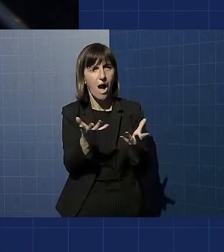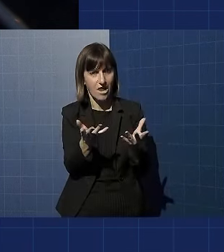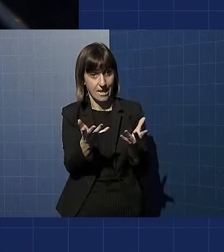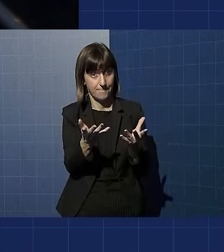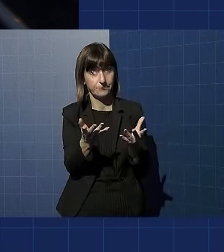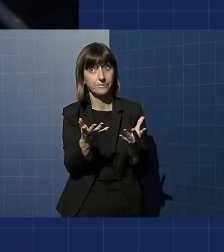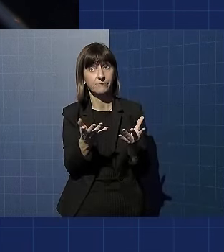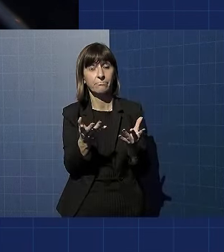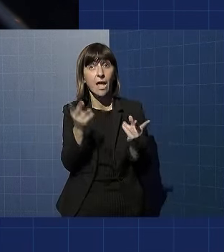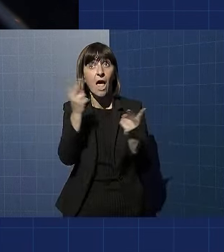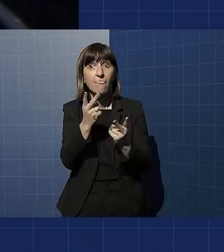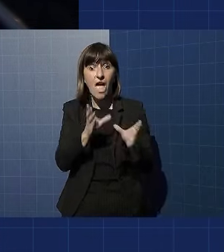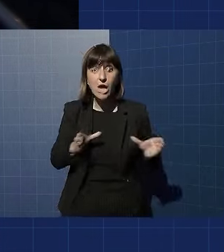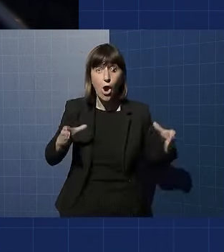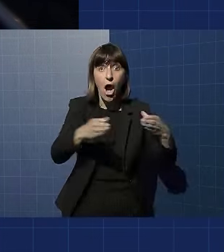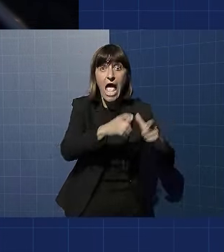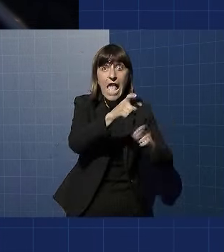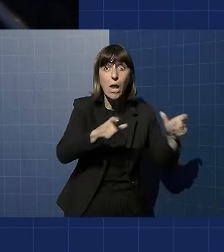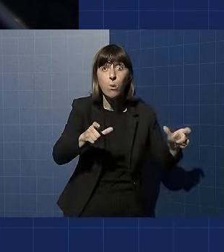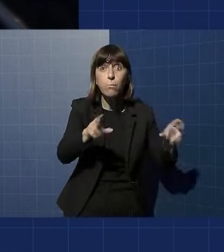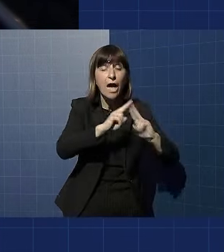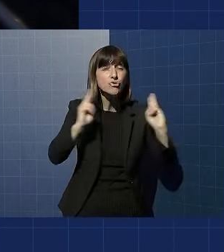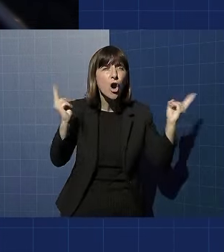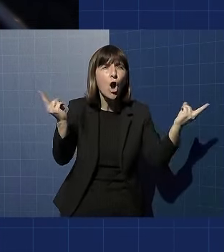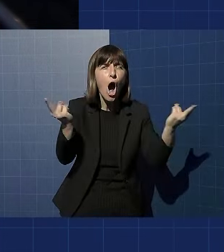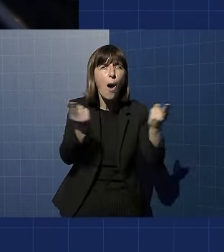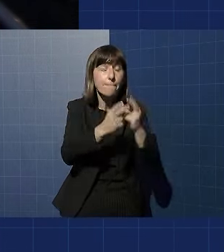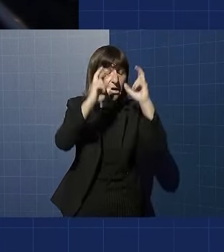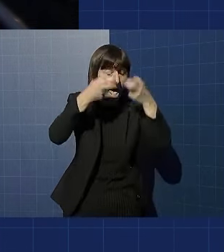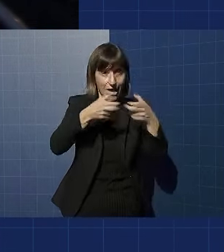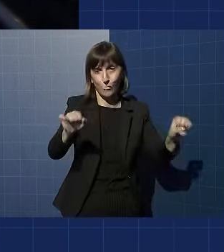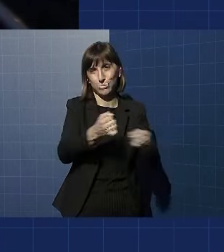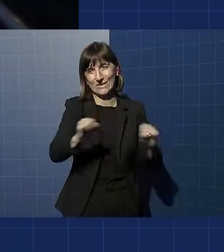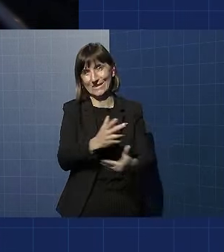that we have looked into. But I think you ask a very valid question, but